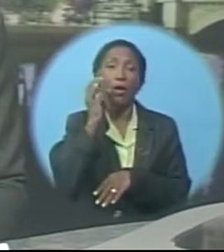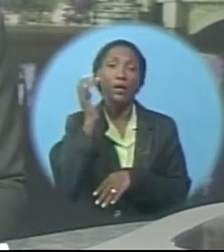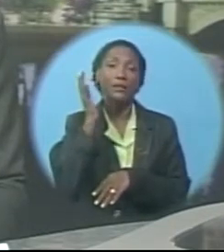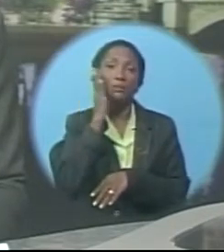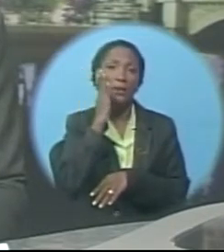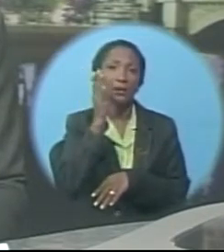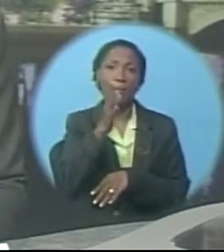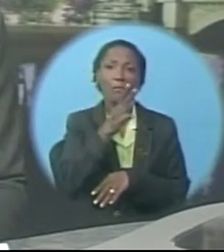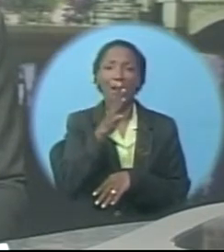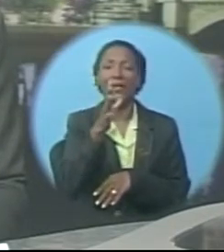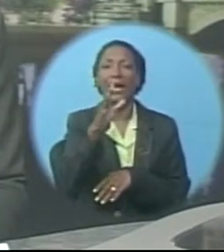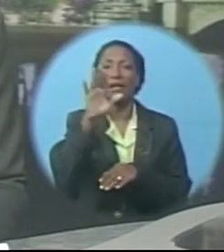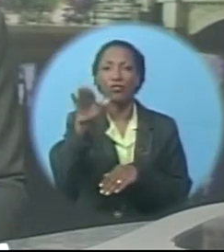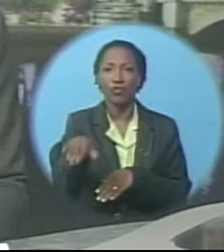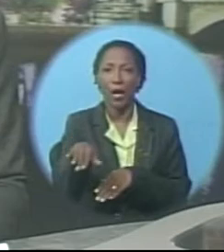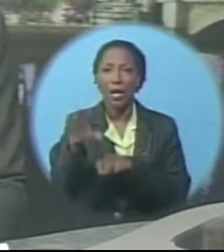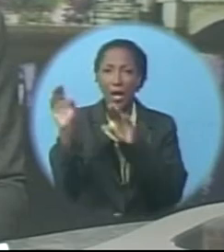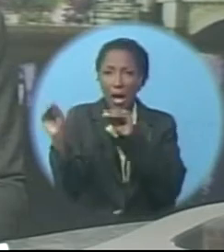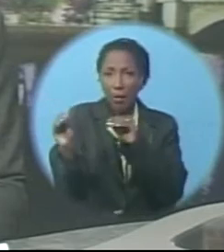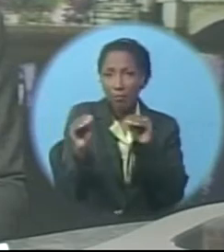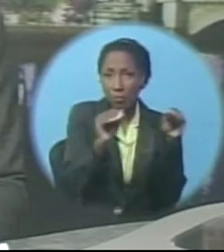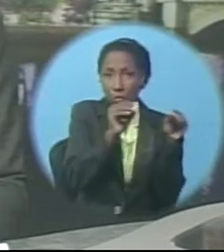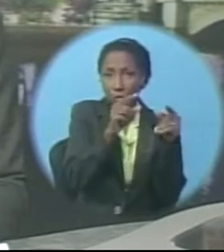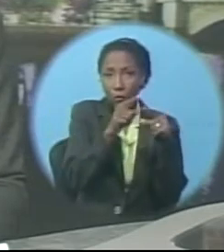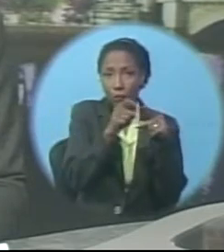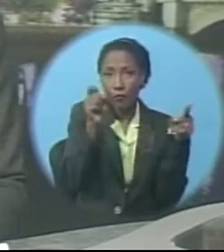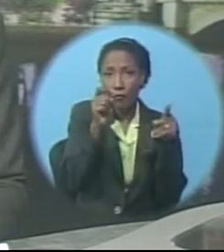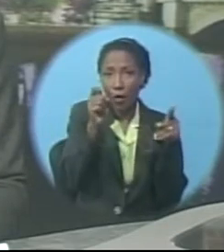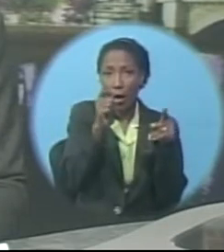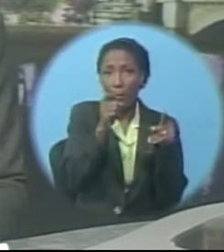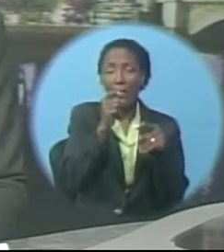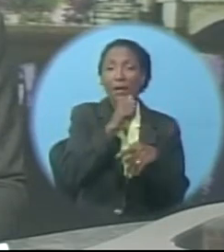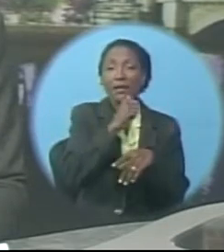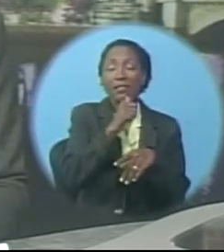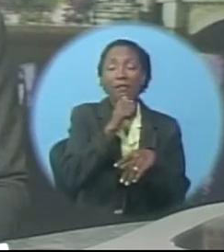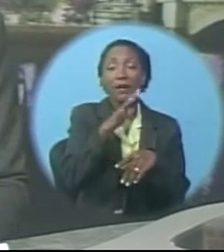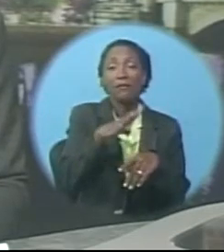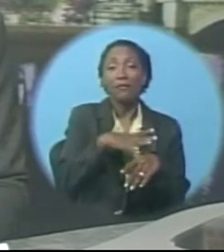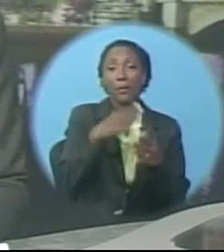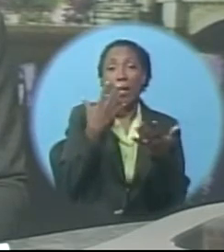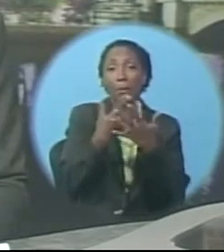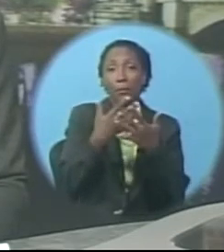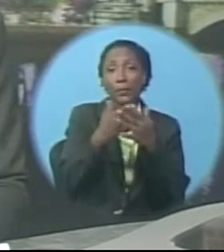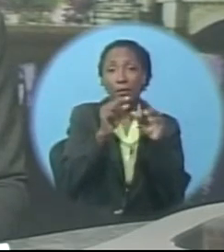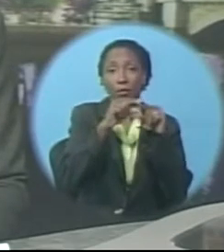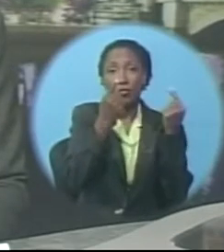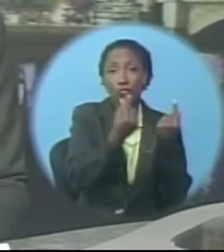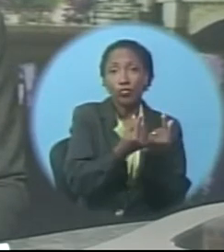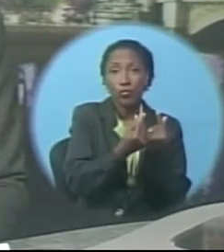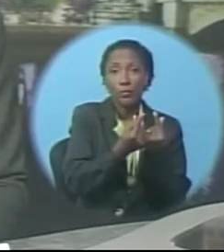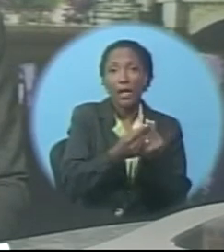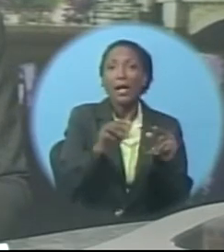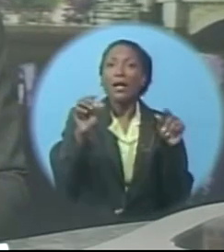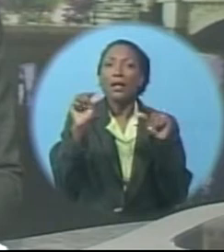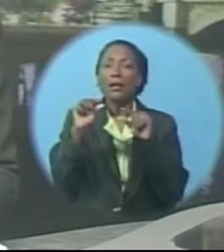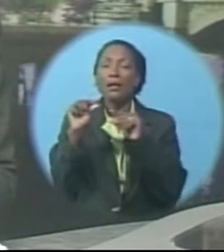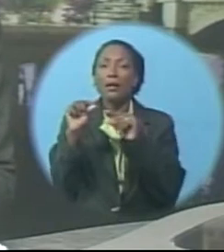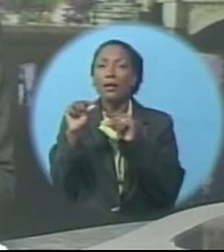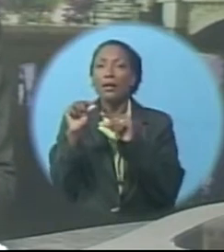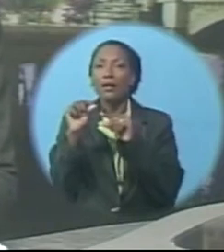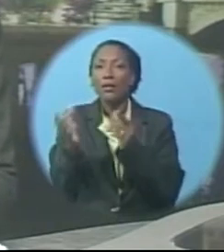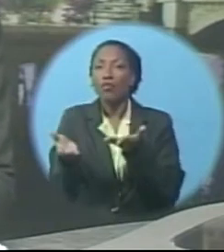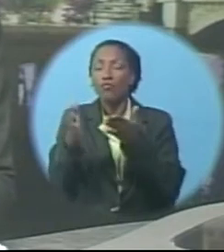been removed from the general female prison population and placed in a special unit. Raise Your Voice also wants to know whether there has been